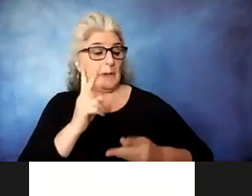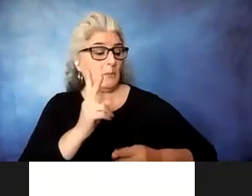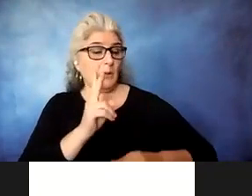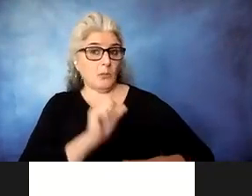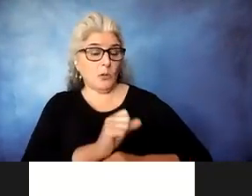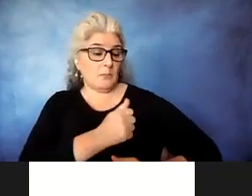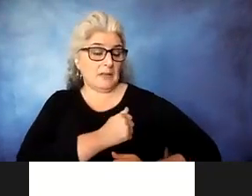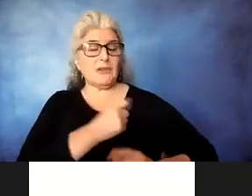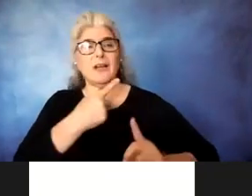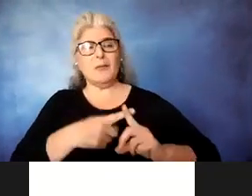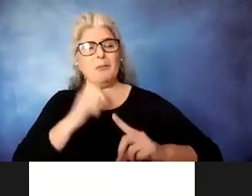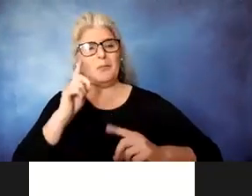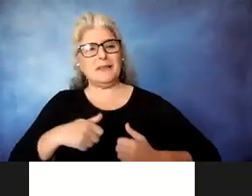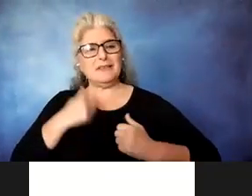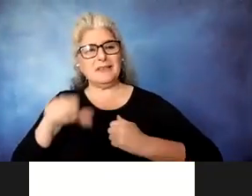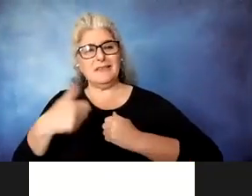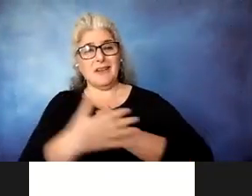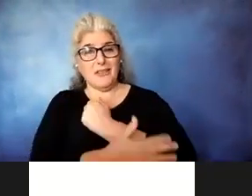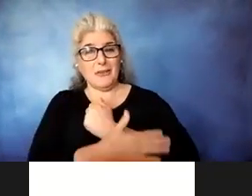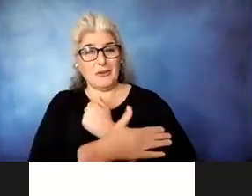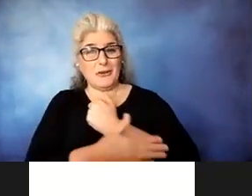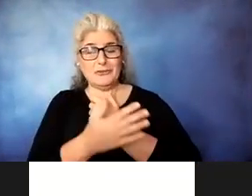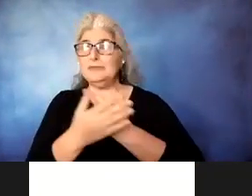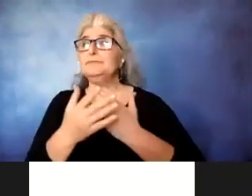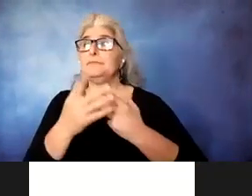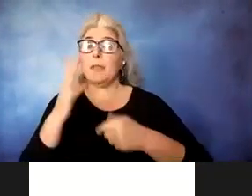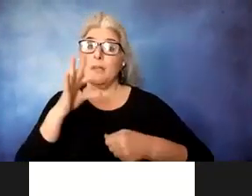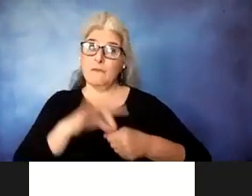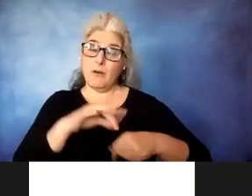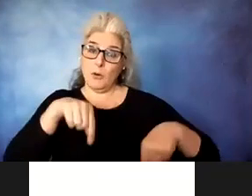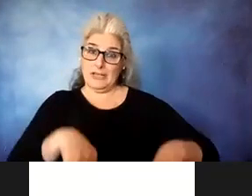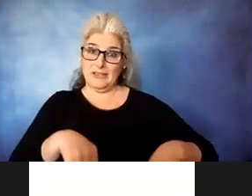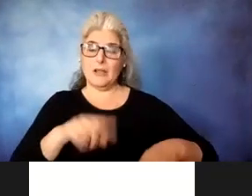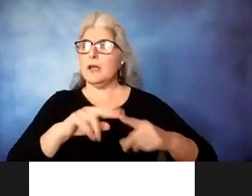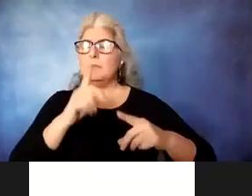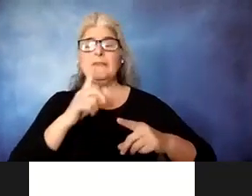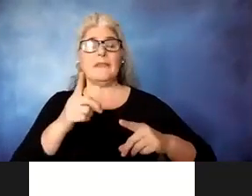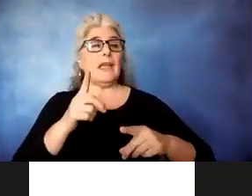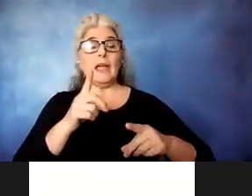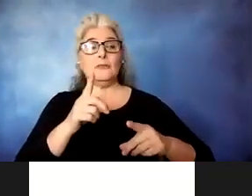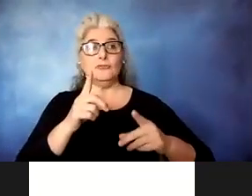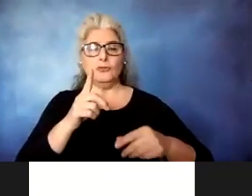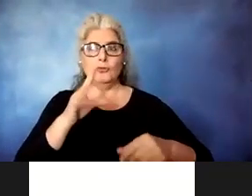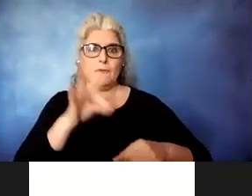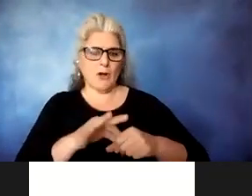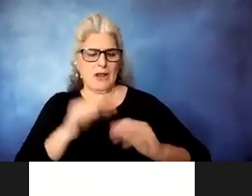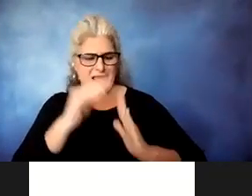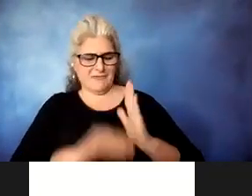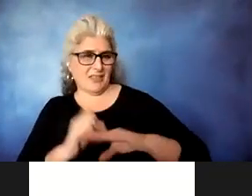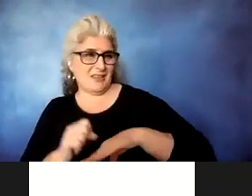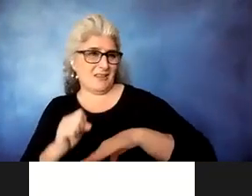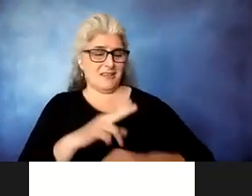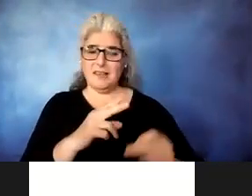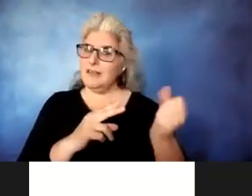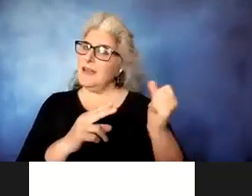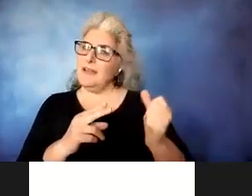their ballots in record time when there was a runoff election. So they frequently, now they can just participate in